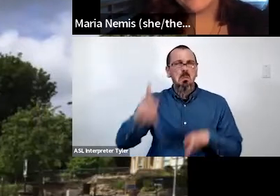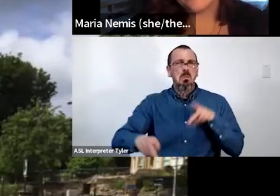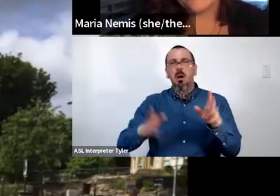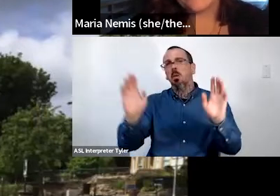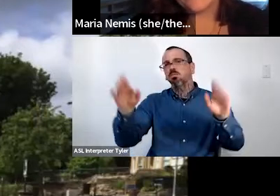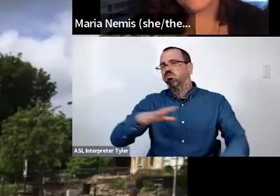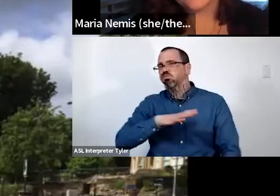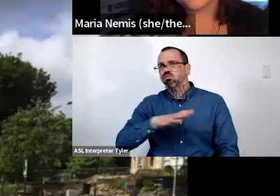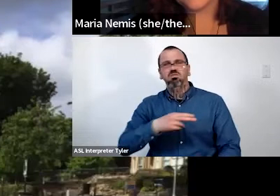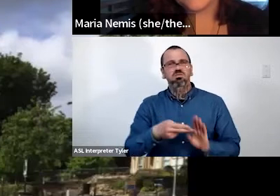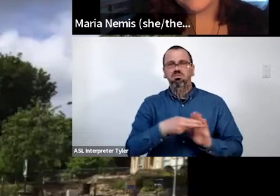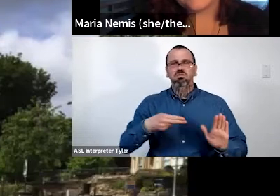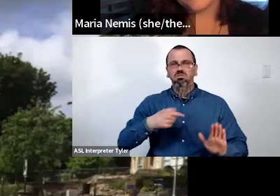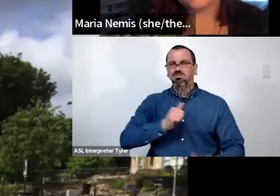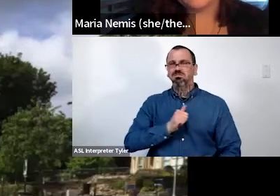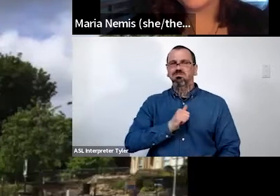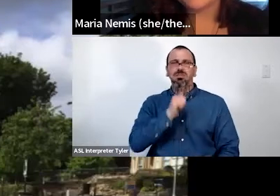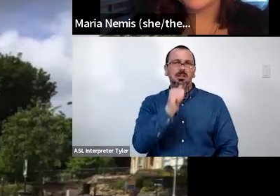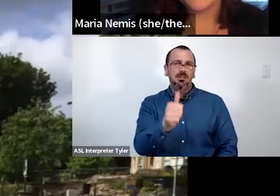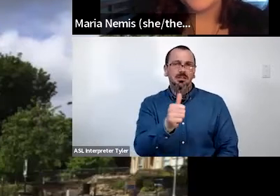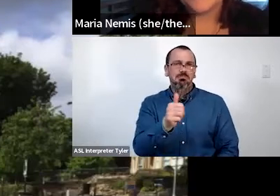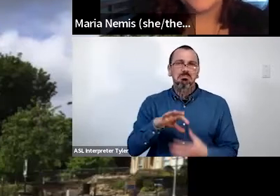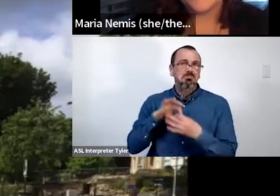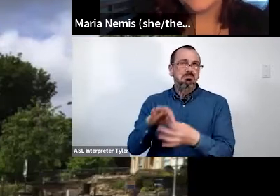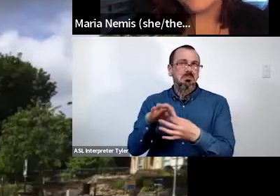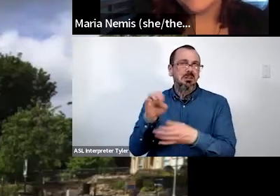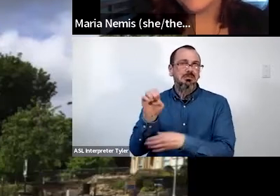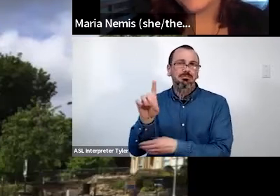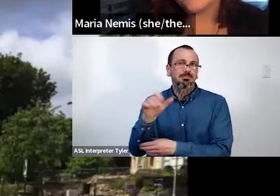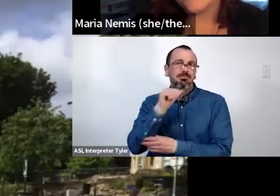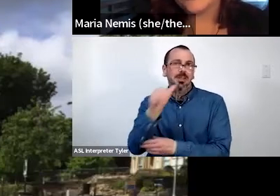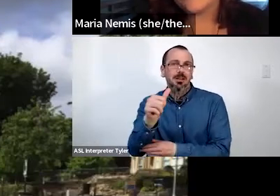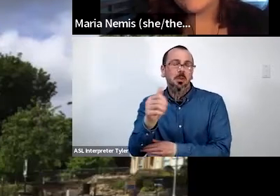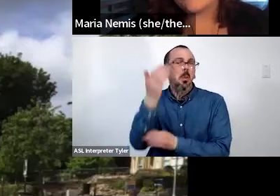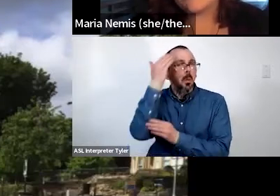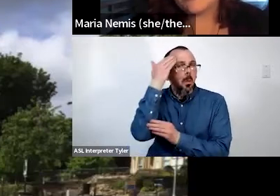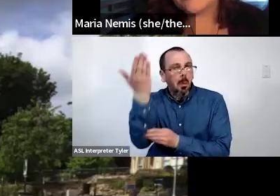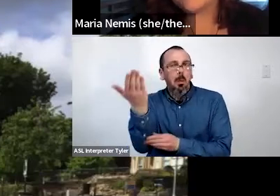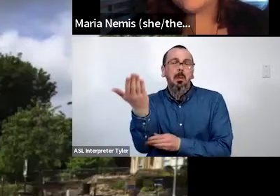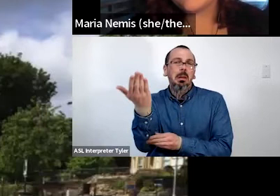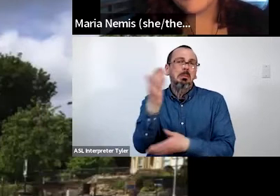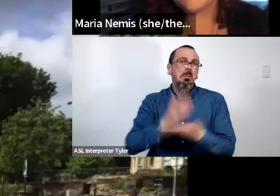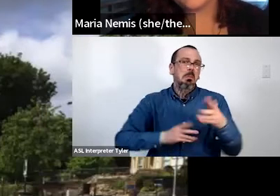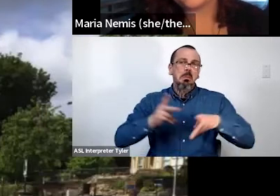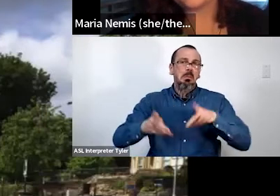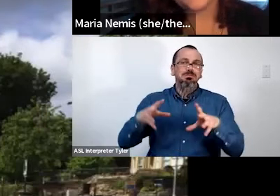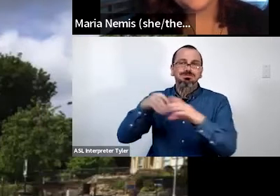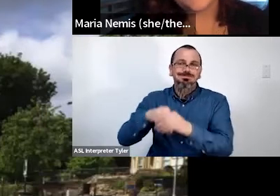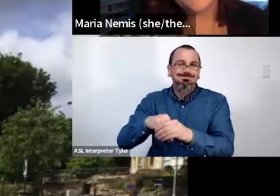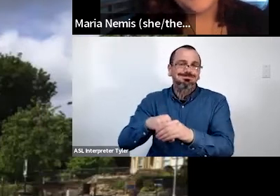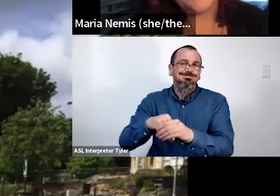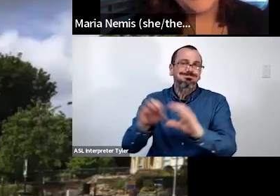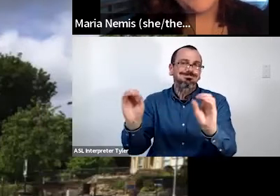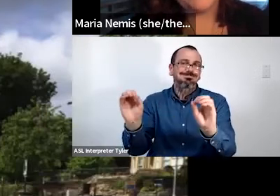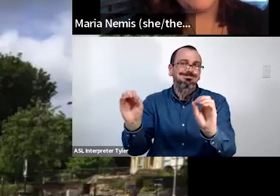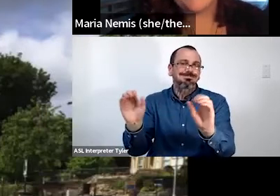self-identify with eating disorder and that I would be missing people who fit the criteria that I was looking for. On the other side, I was